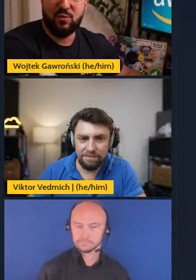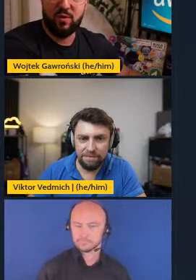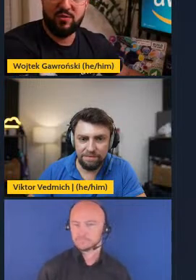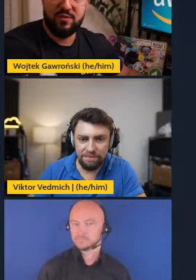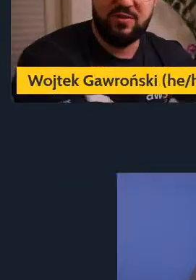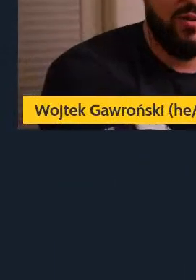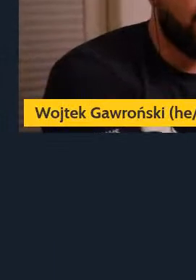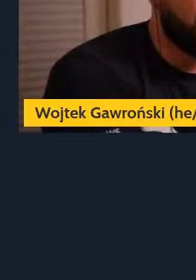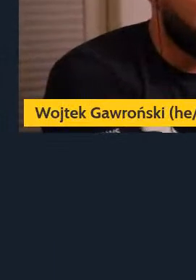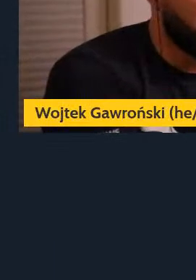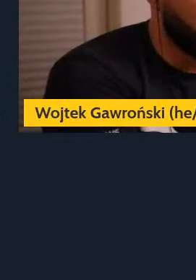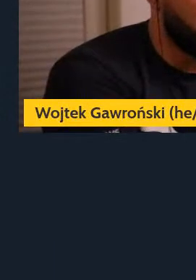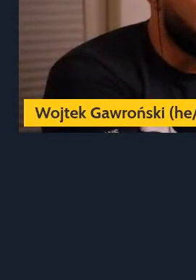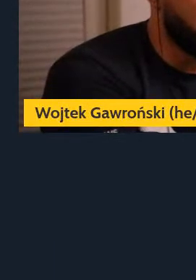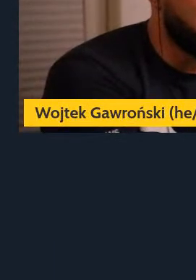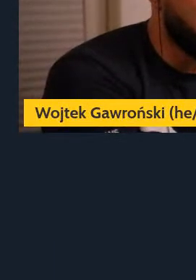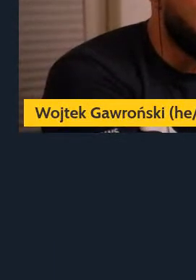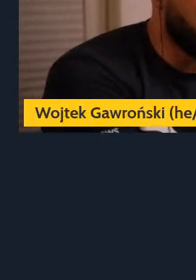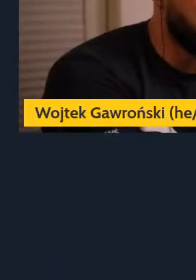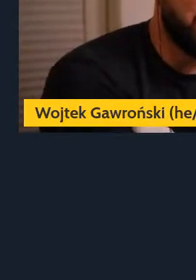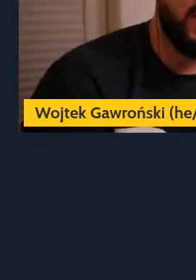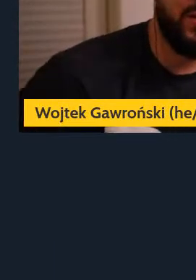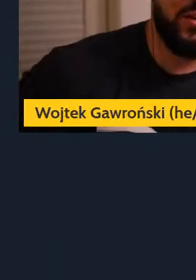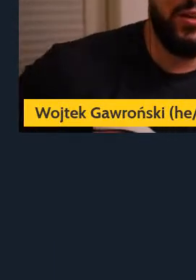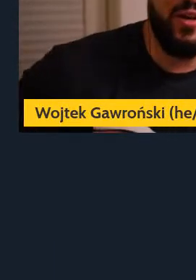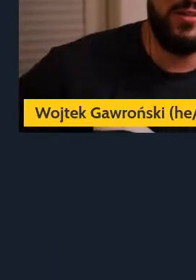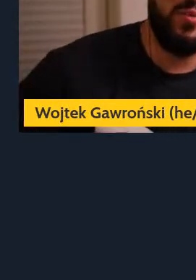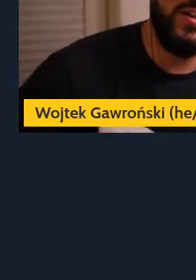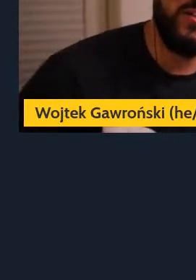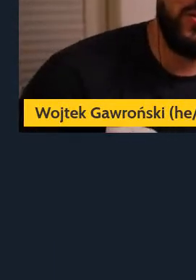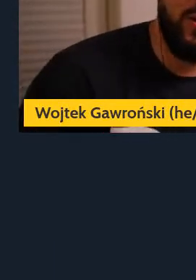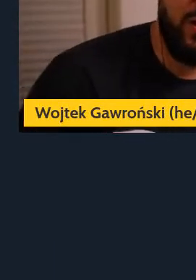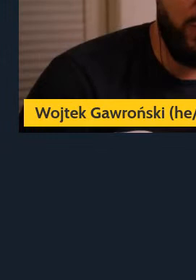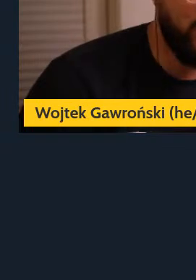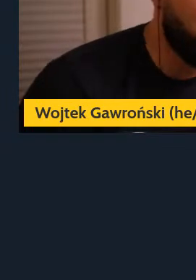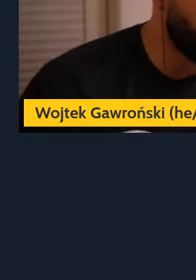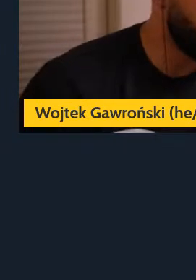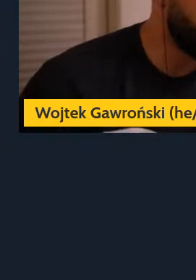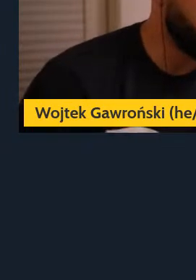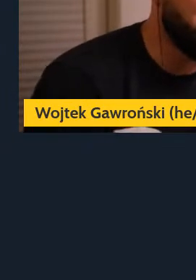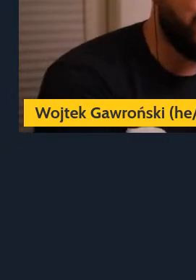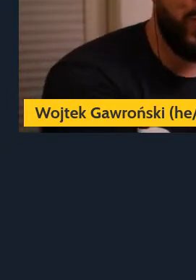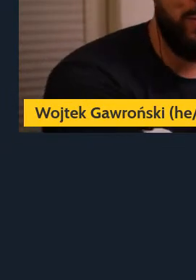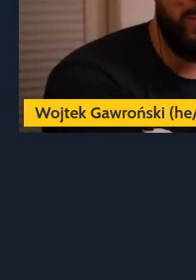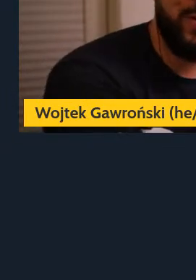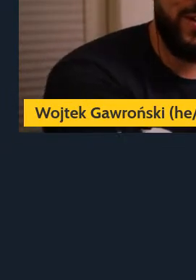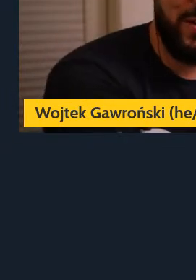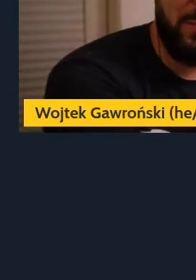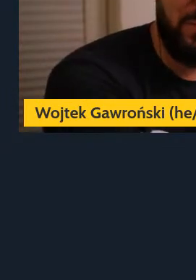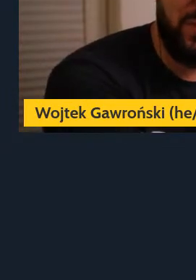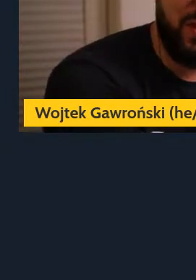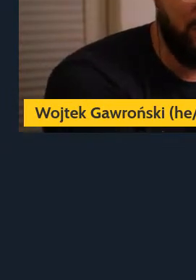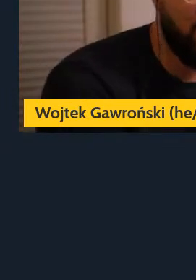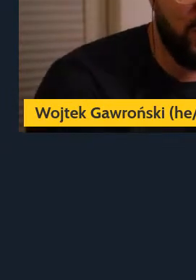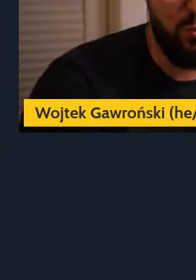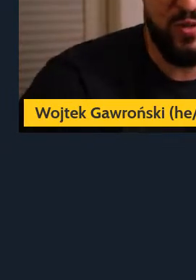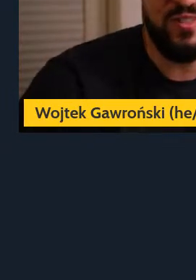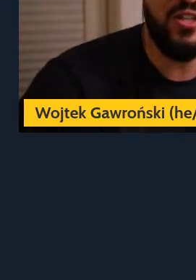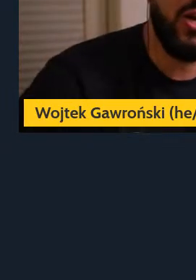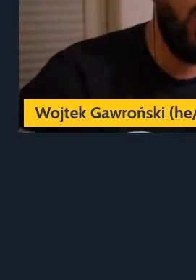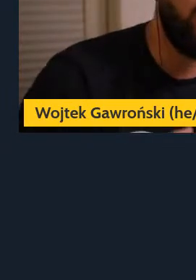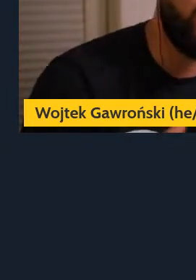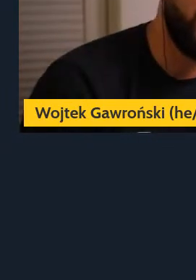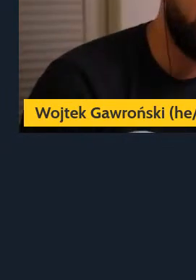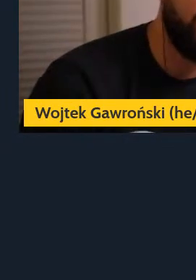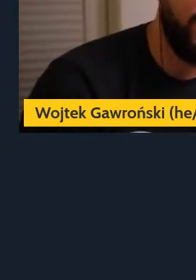Thank you so much, Viktor. That was an outstanding explanation, and also very brief, a very good